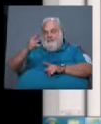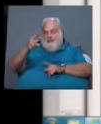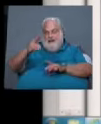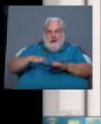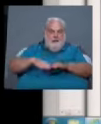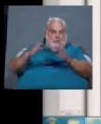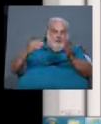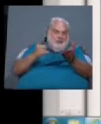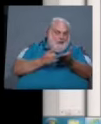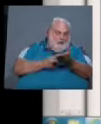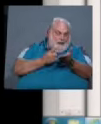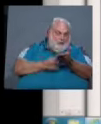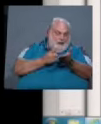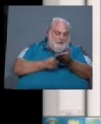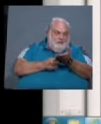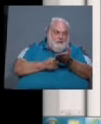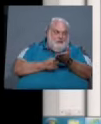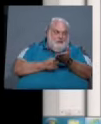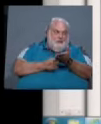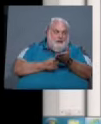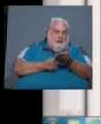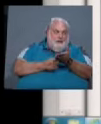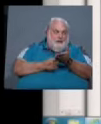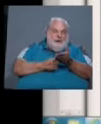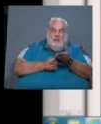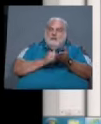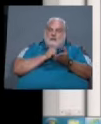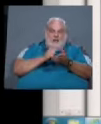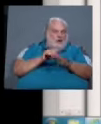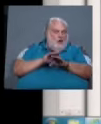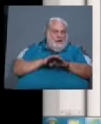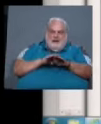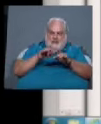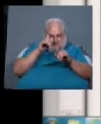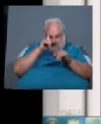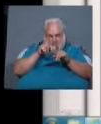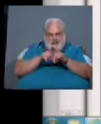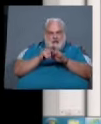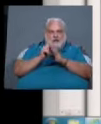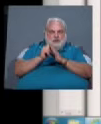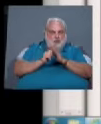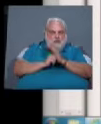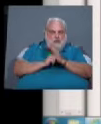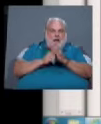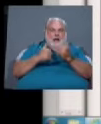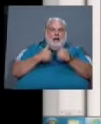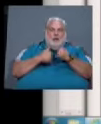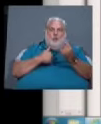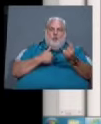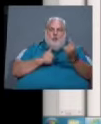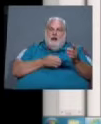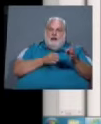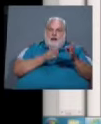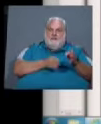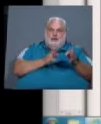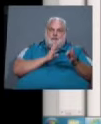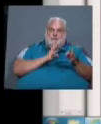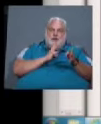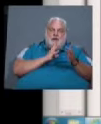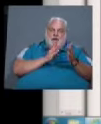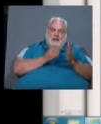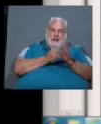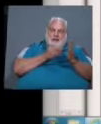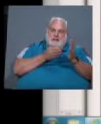public hearing. The item was not on the consent agenda. There was one individual that spoke in